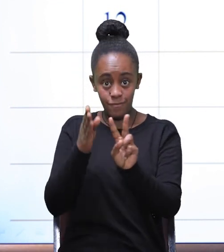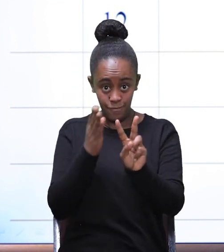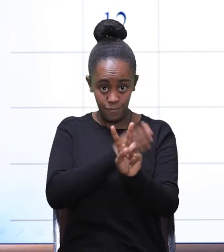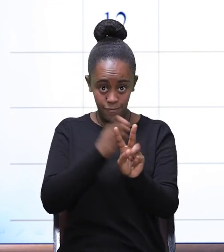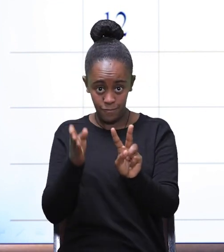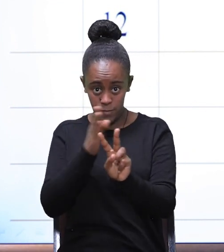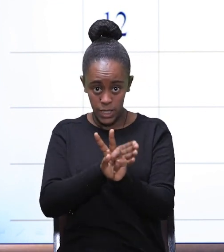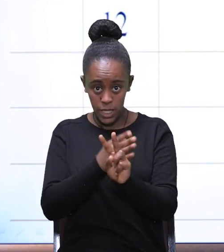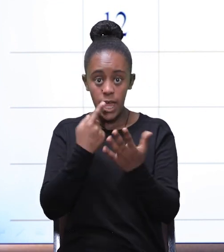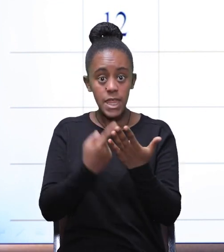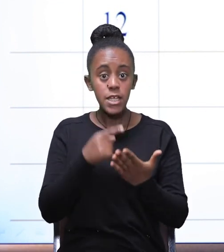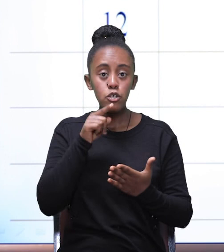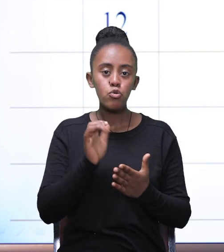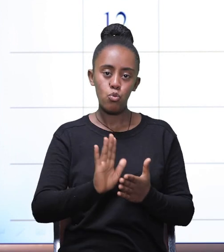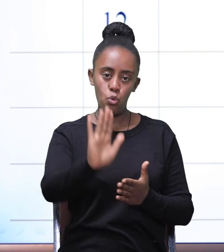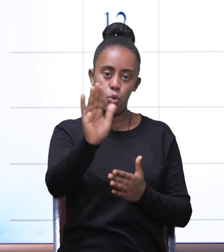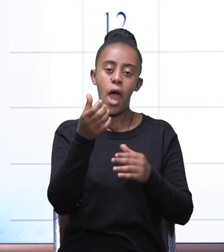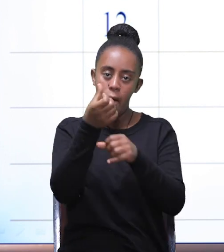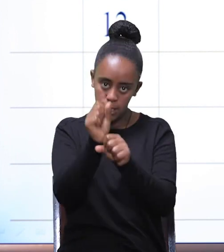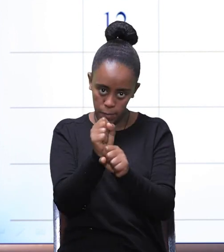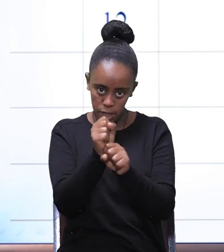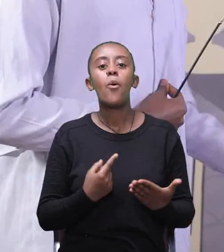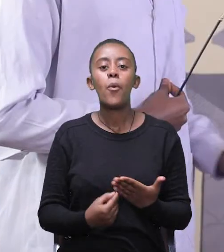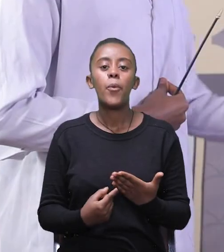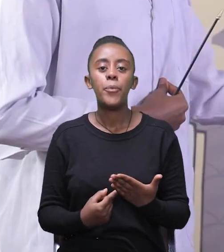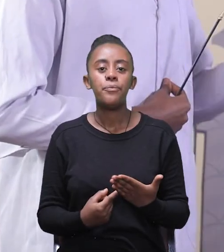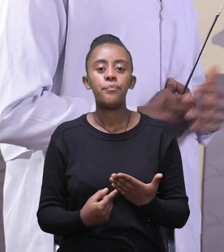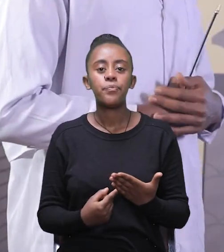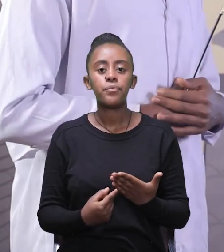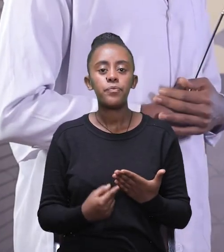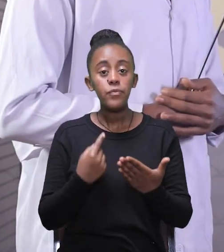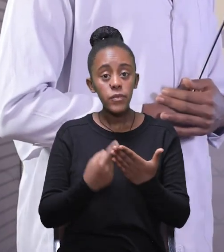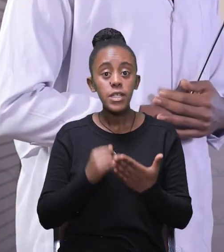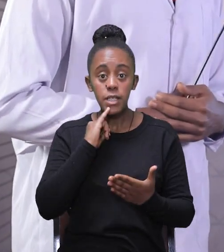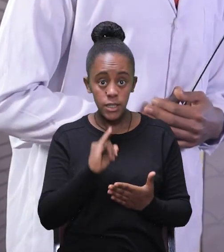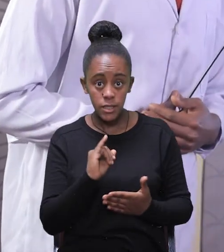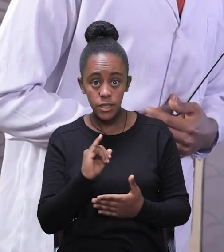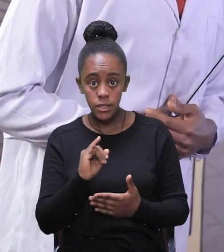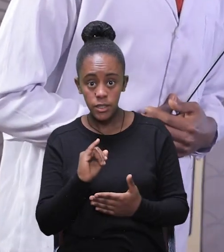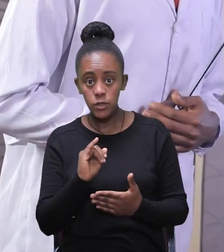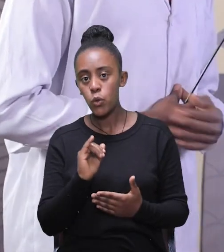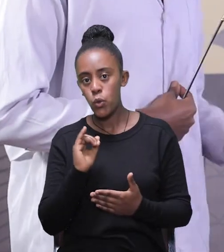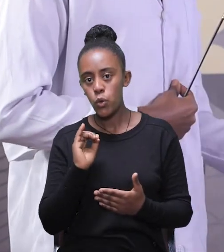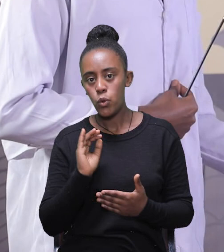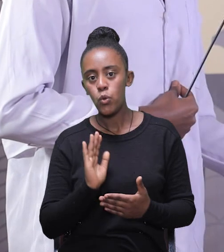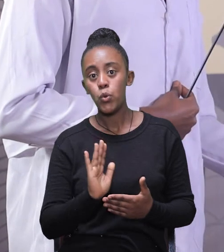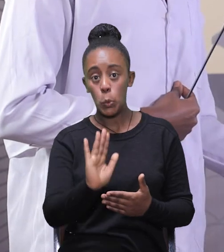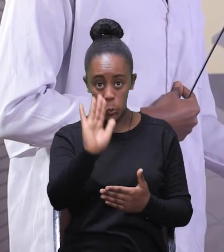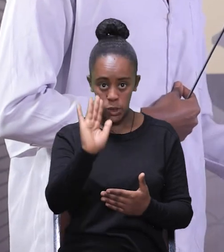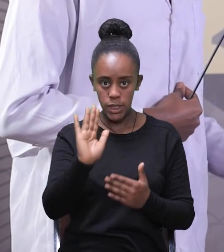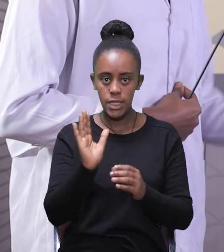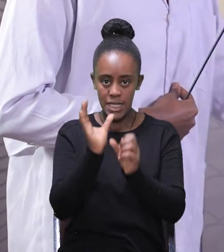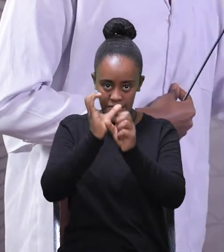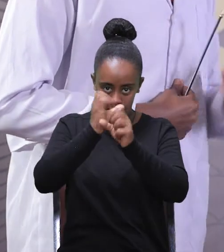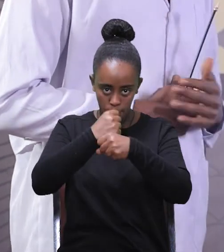numbers. This is your assignment. This is your assignment. This is your summary activity, and also